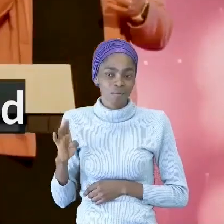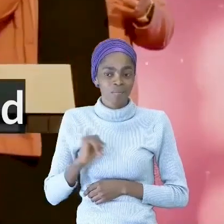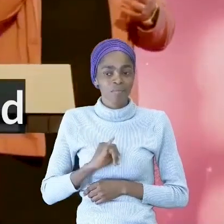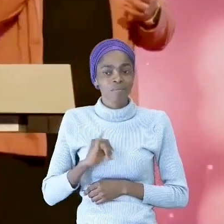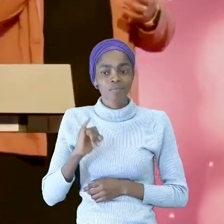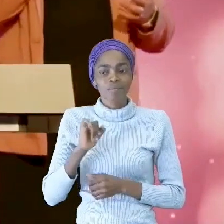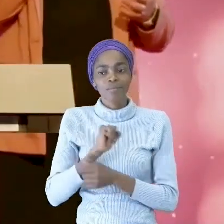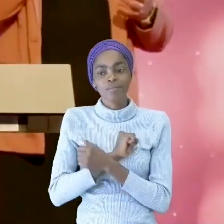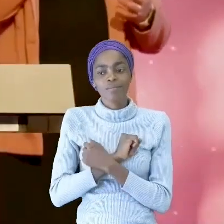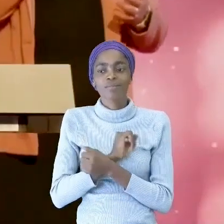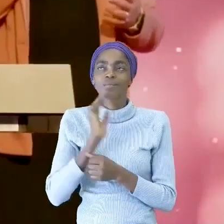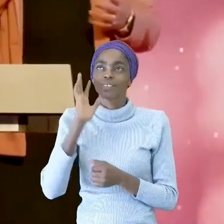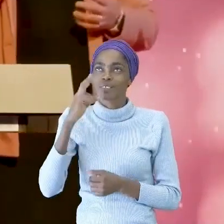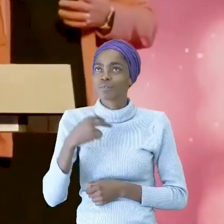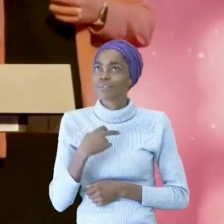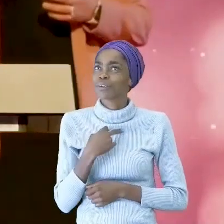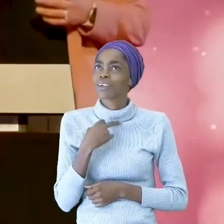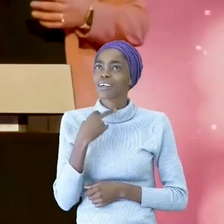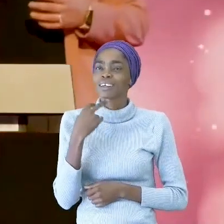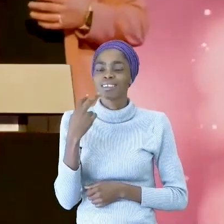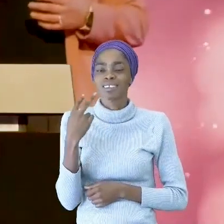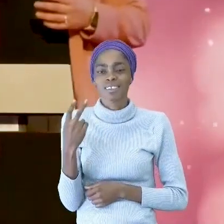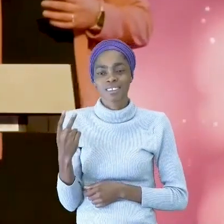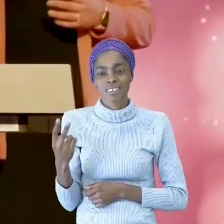I love your